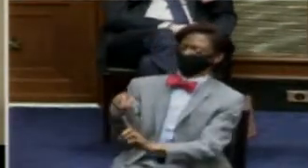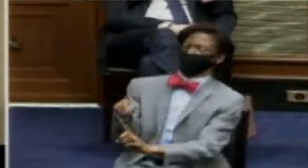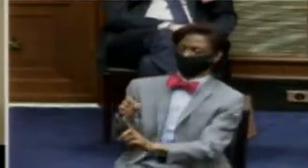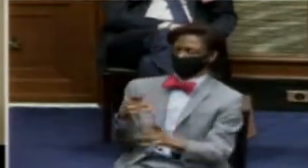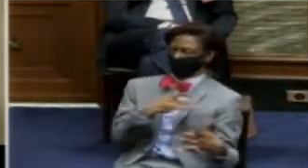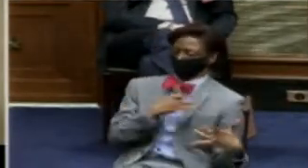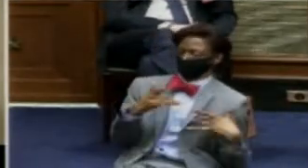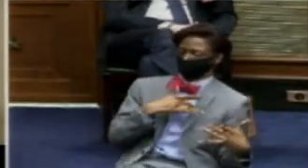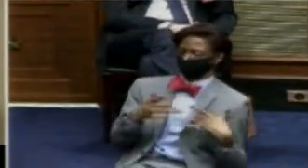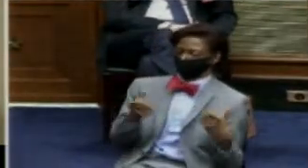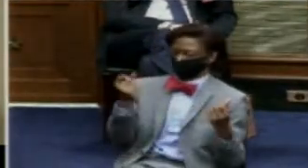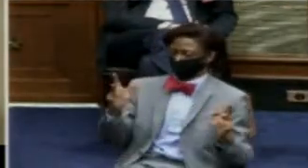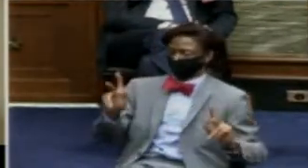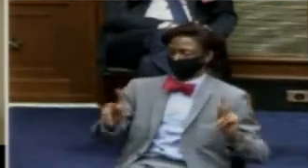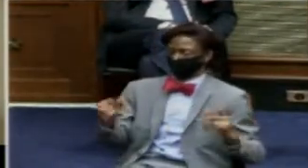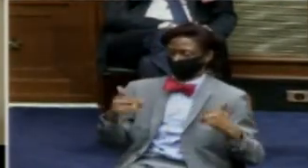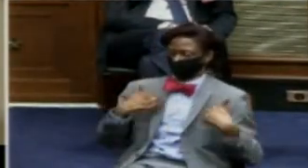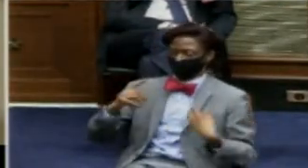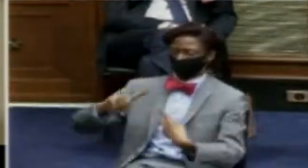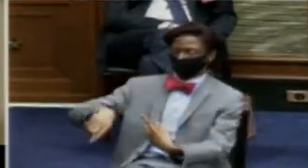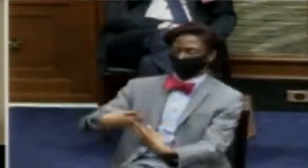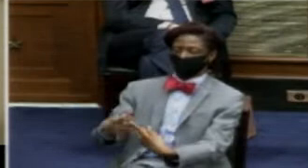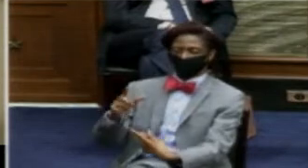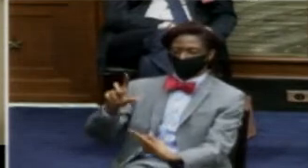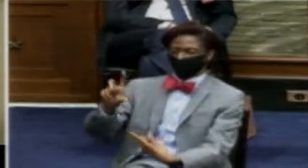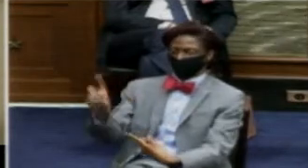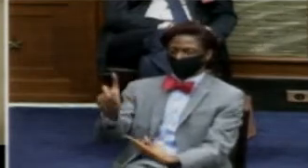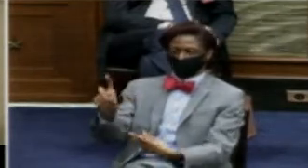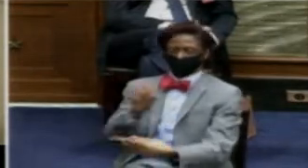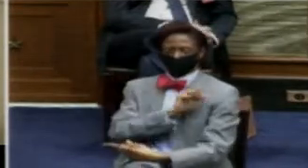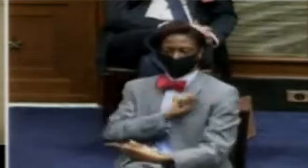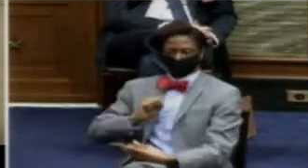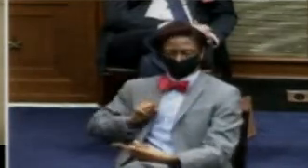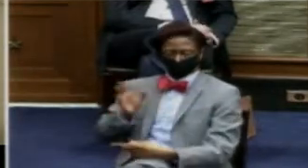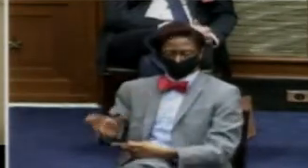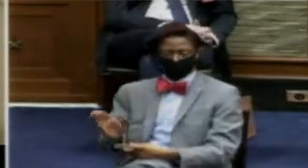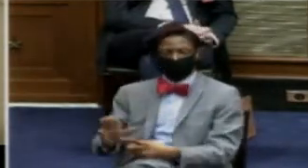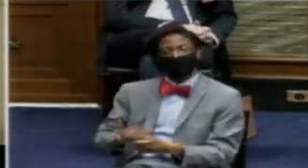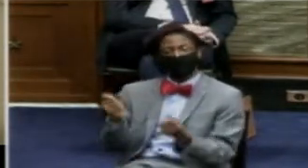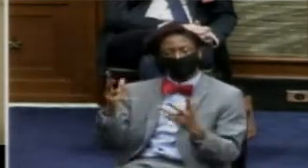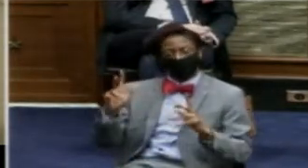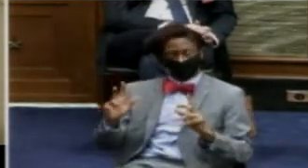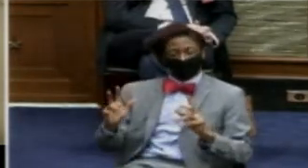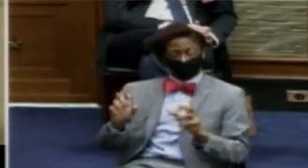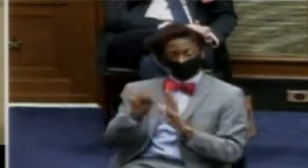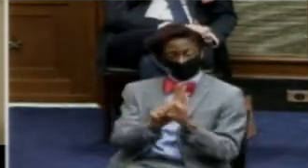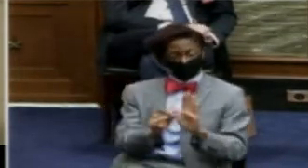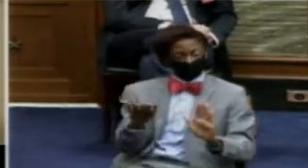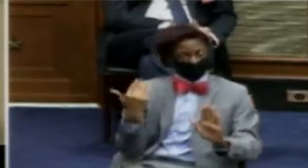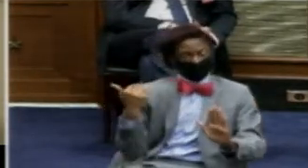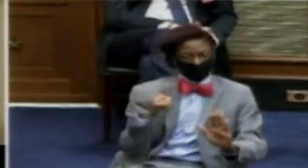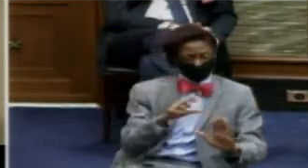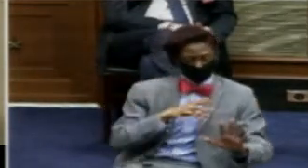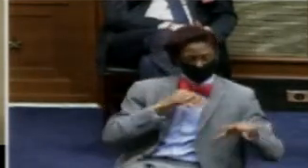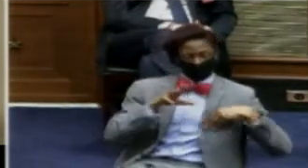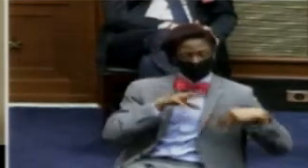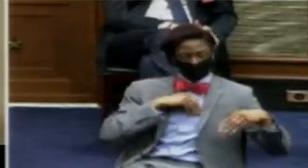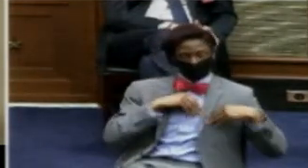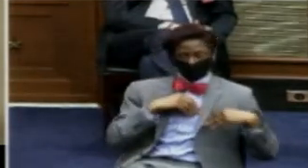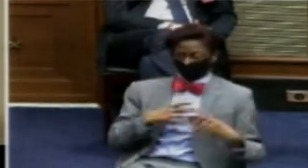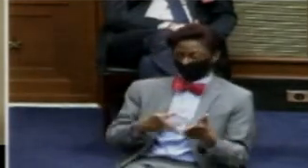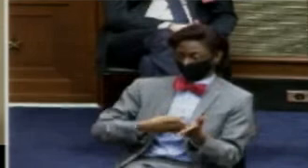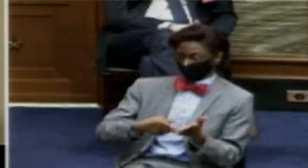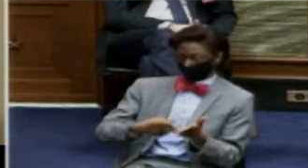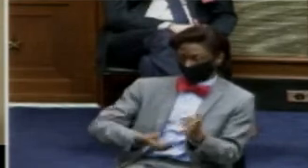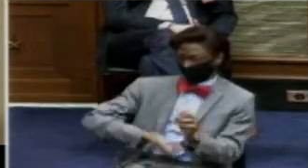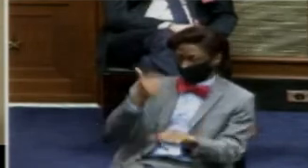whole concern that many have, that this is about Democratic senators in the past when states have been admitted, isn't it true that most of the time, if not all